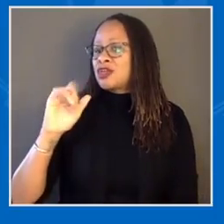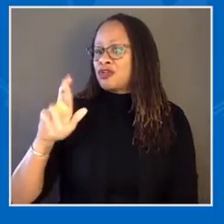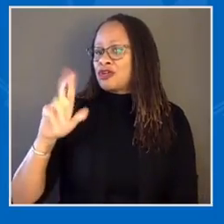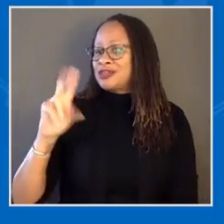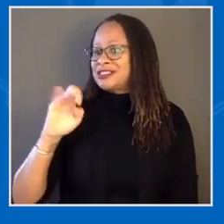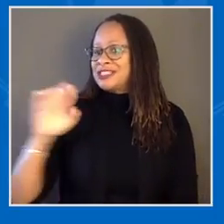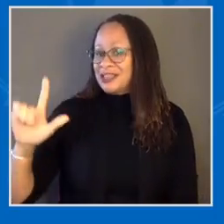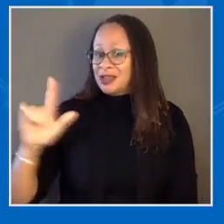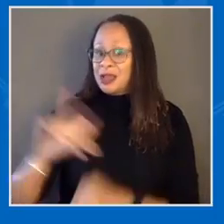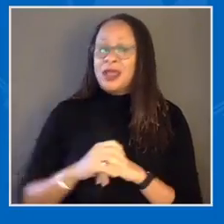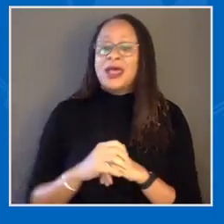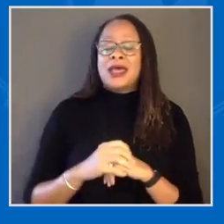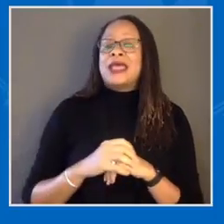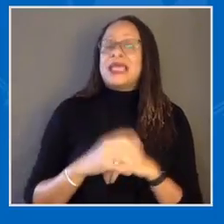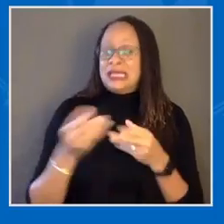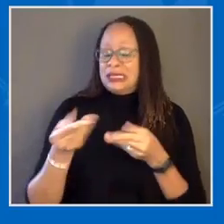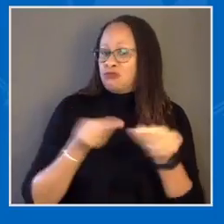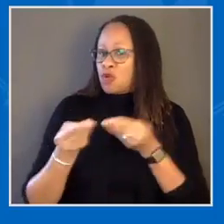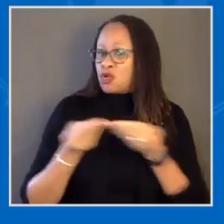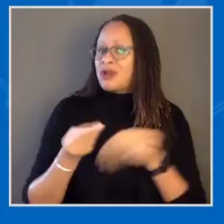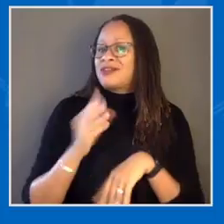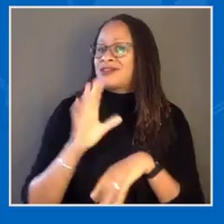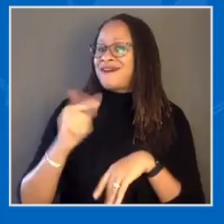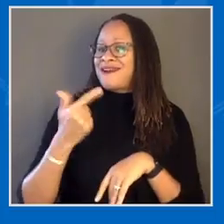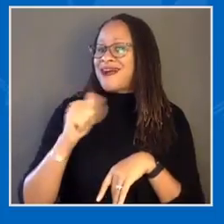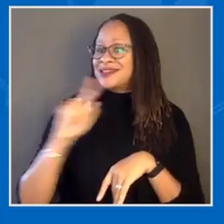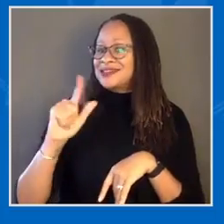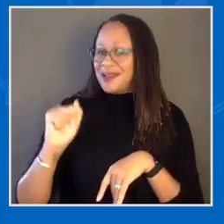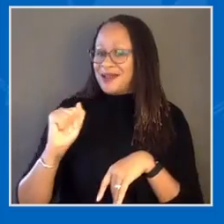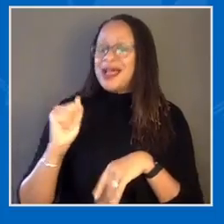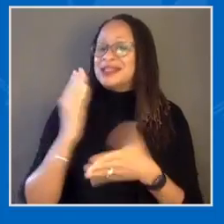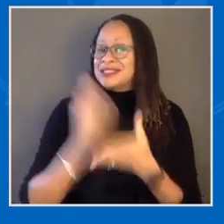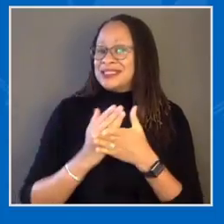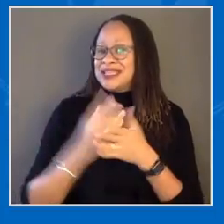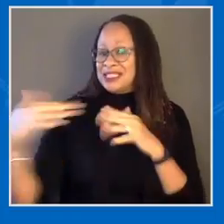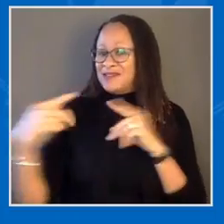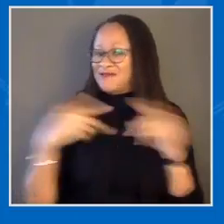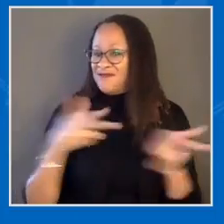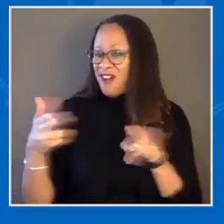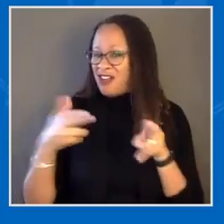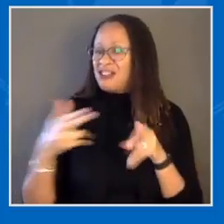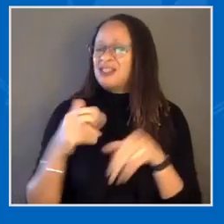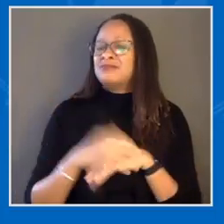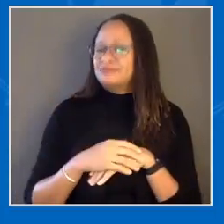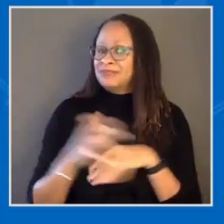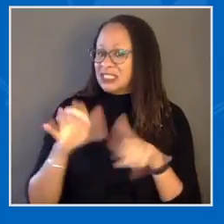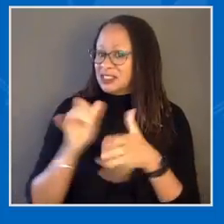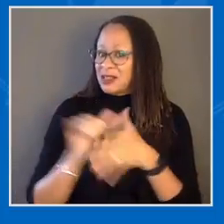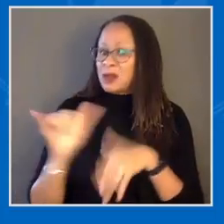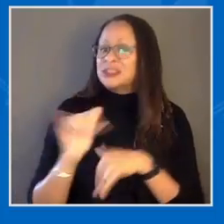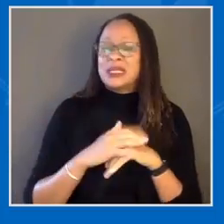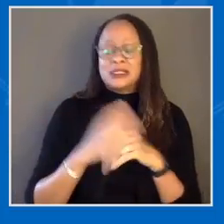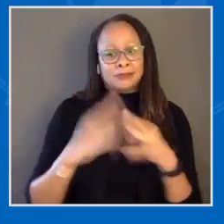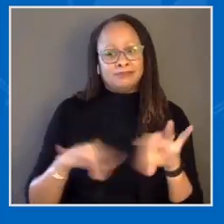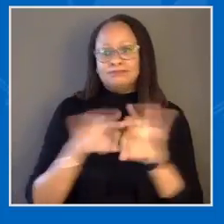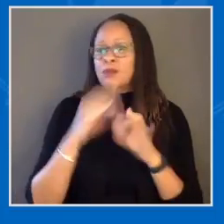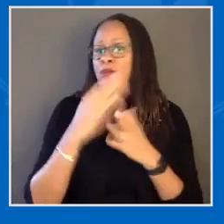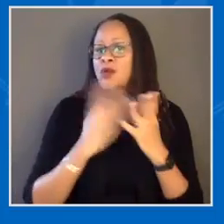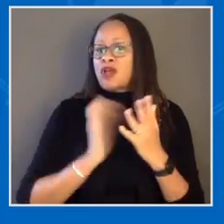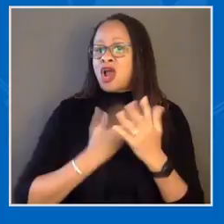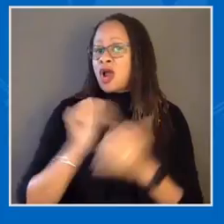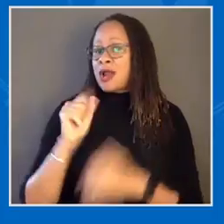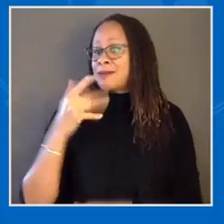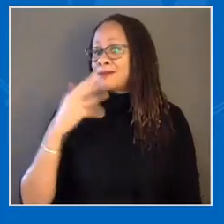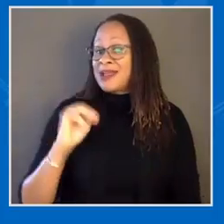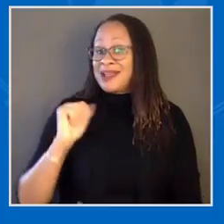ceasefire in 2012, played a key role in Asia-Pacific rebalance in our administration. And in this campaign for the